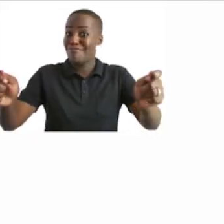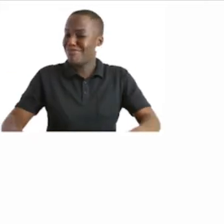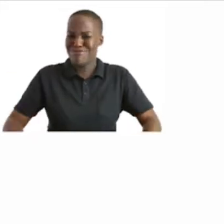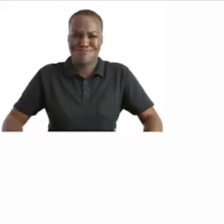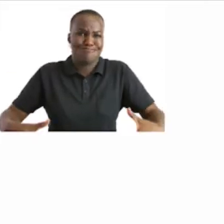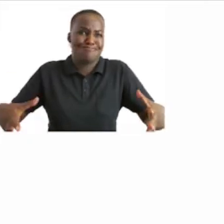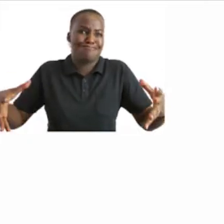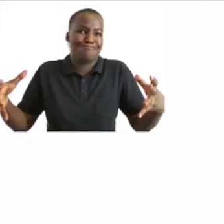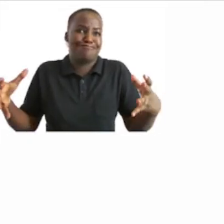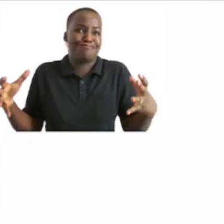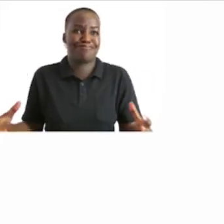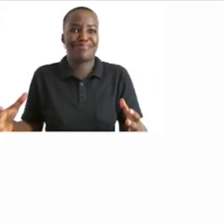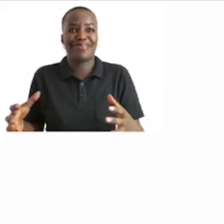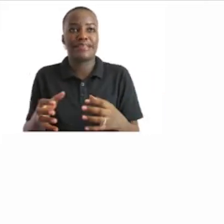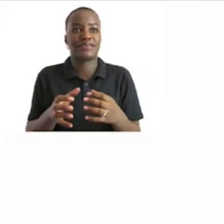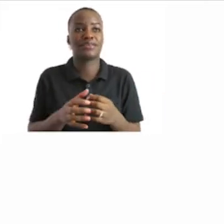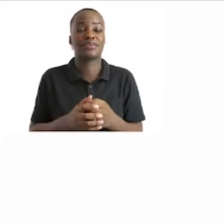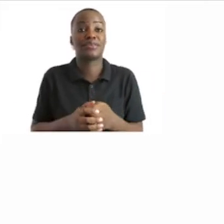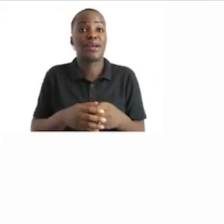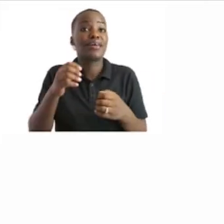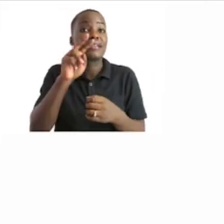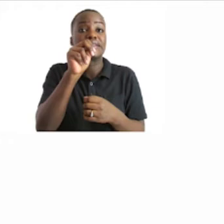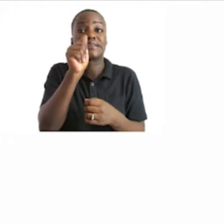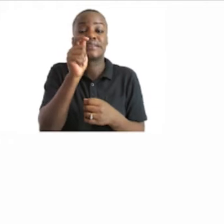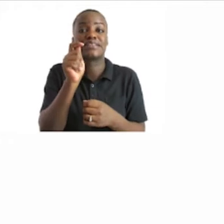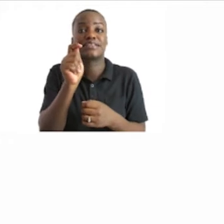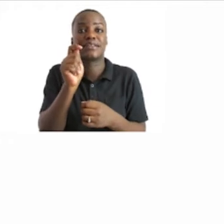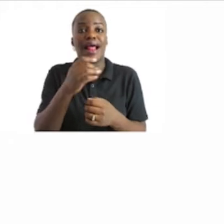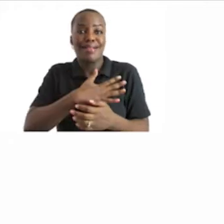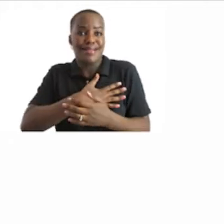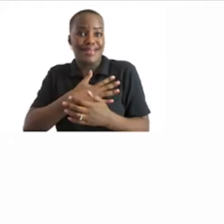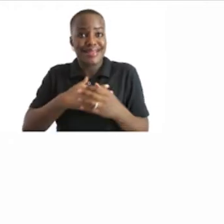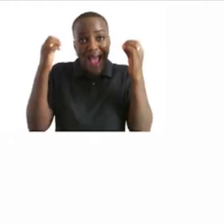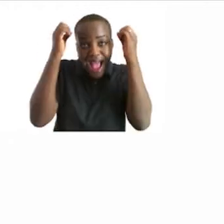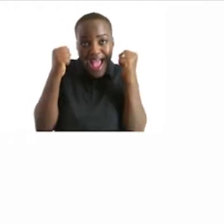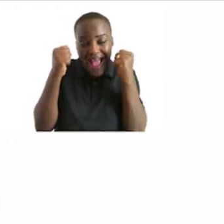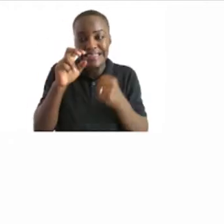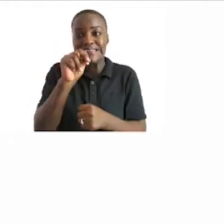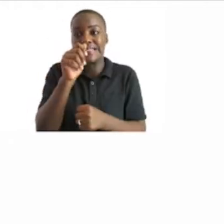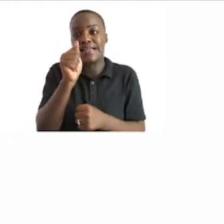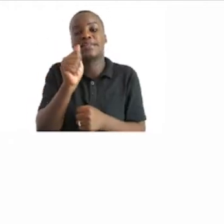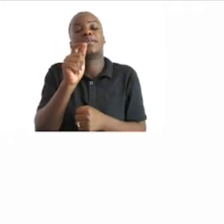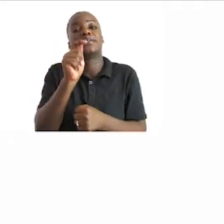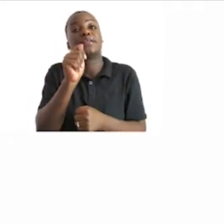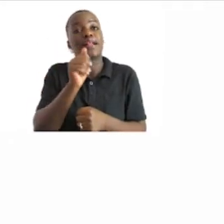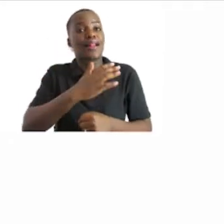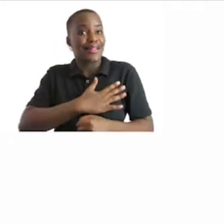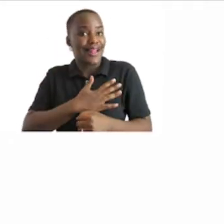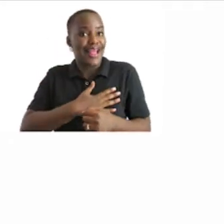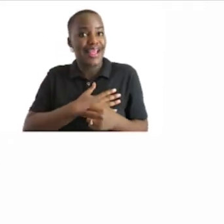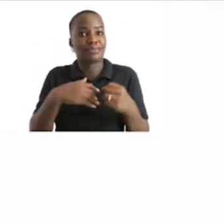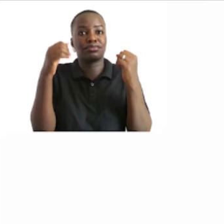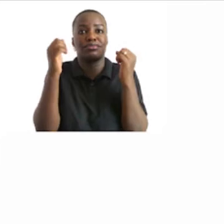mat. Nat likes the hat. Nat likes the mat. Nat likes